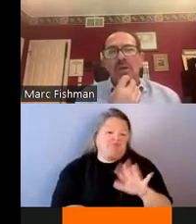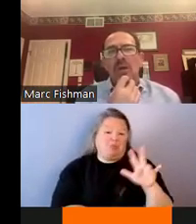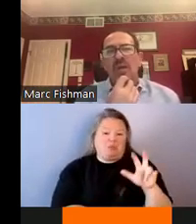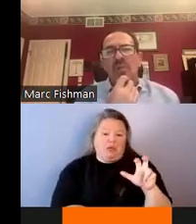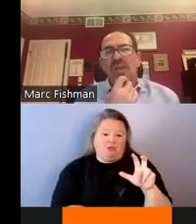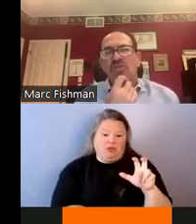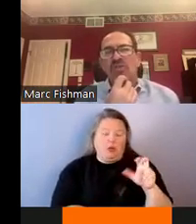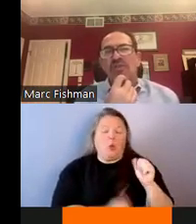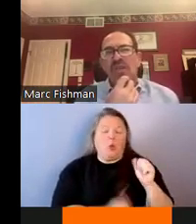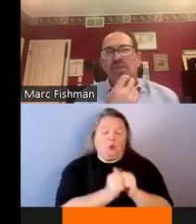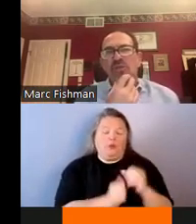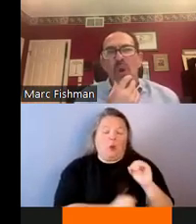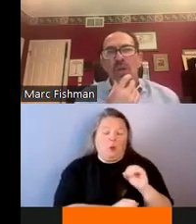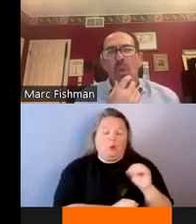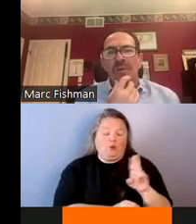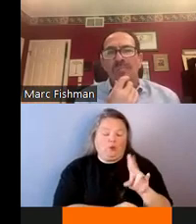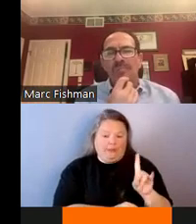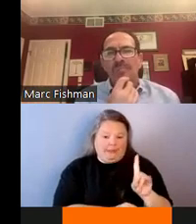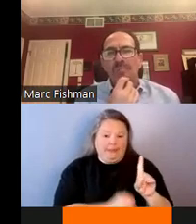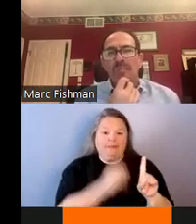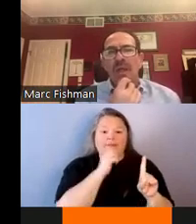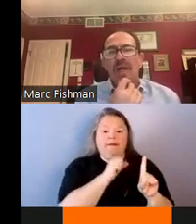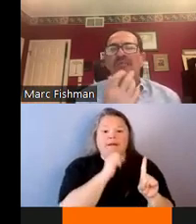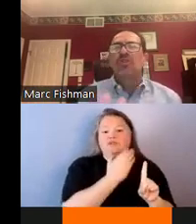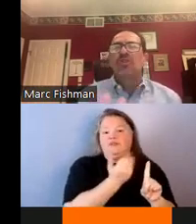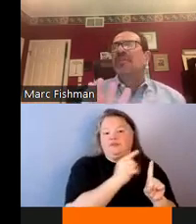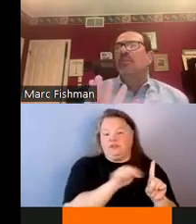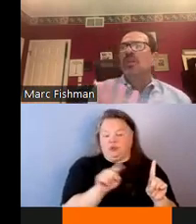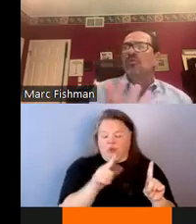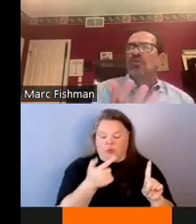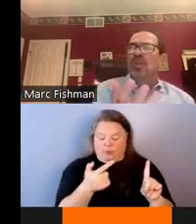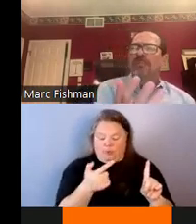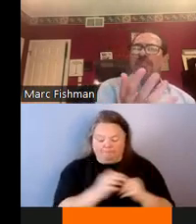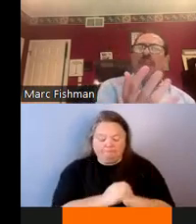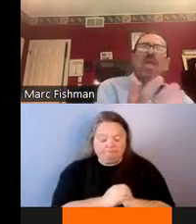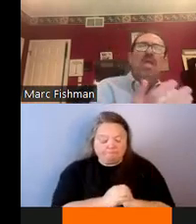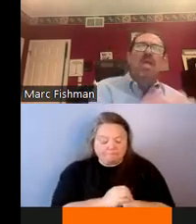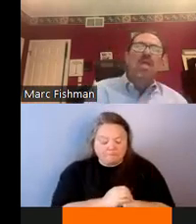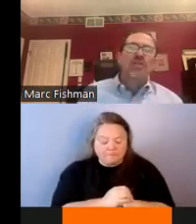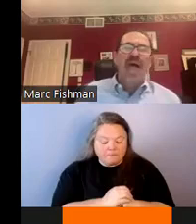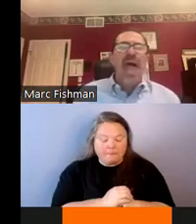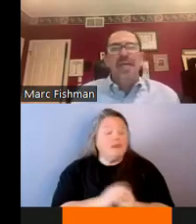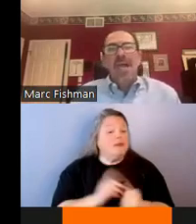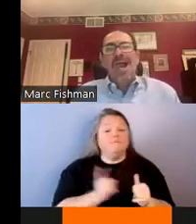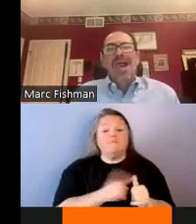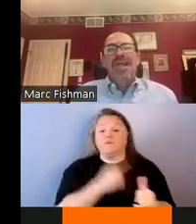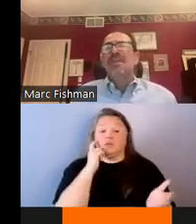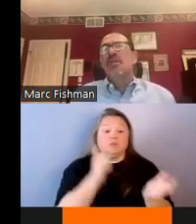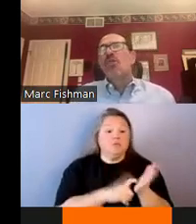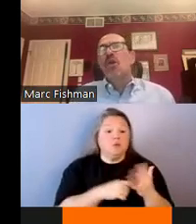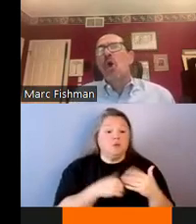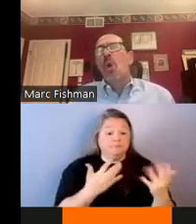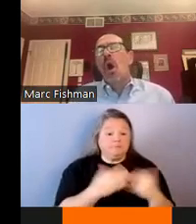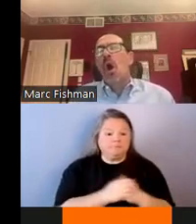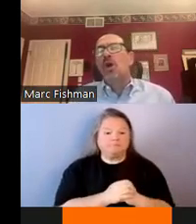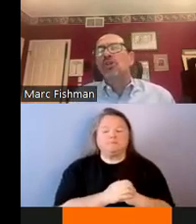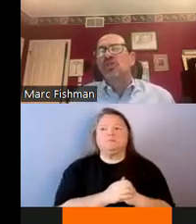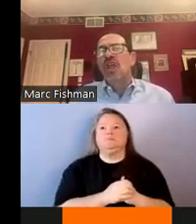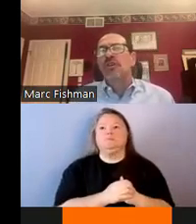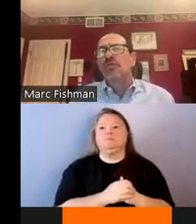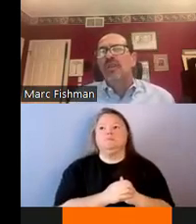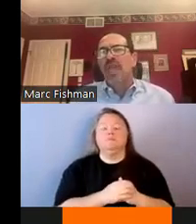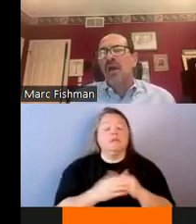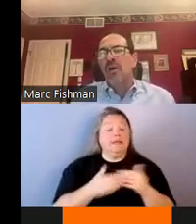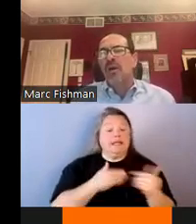young people ages 15 to 21. And the first thing that was interesting is that even though